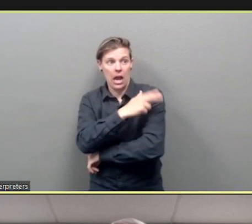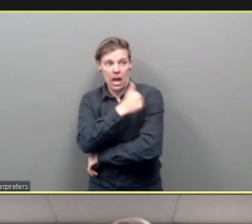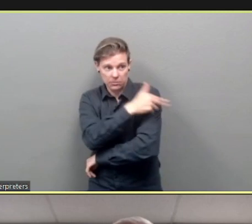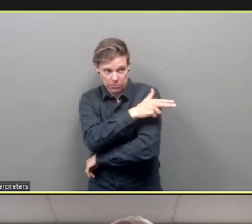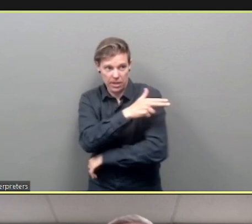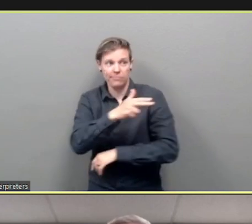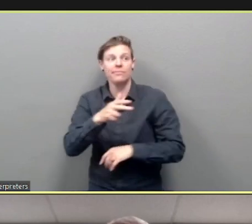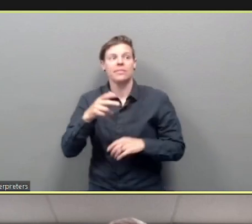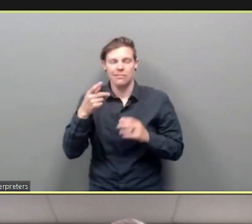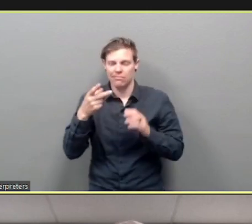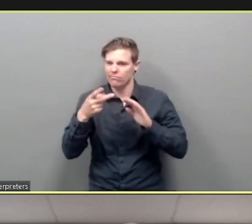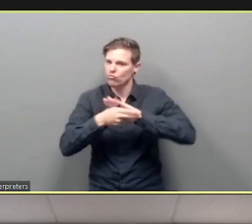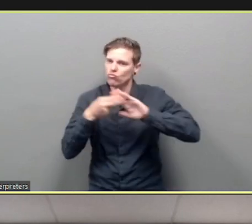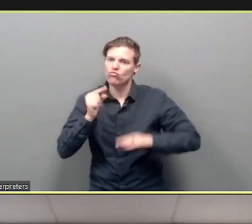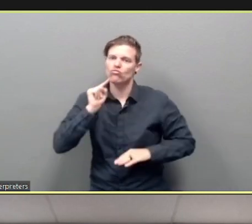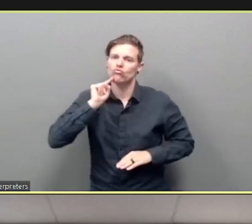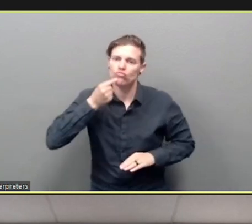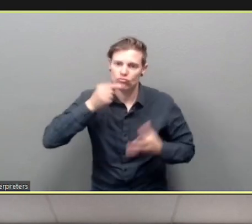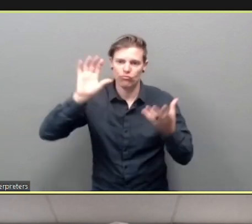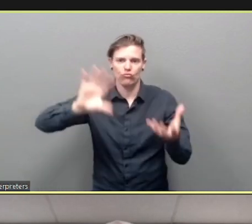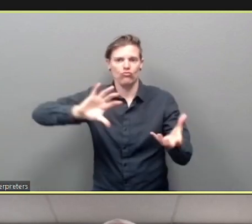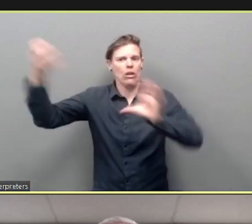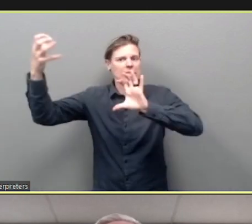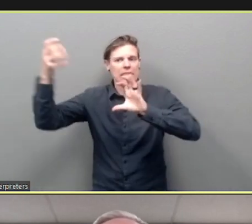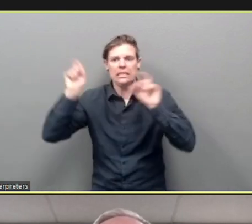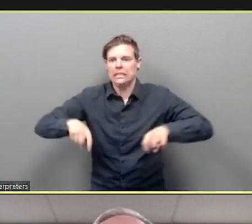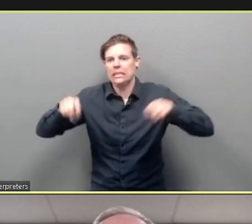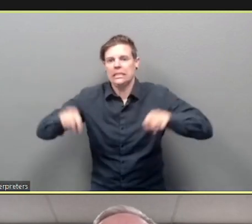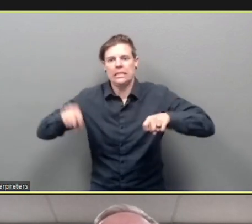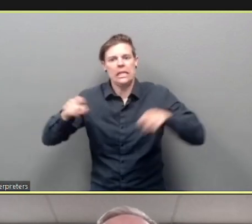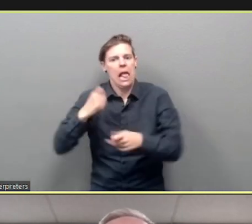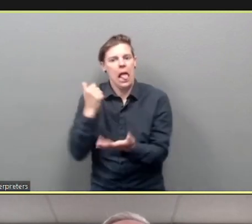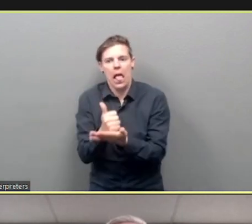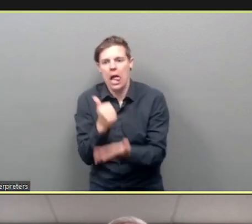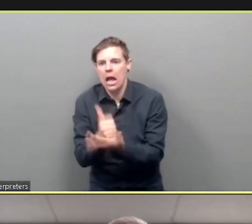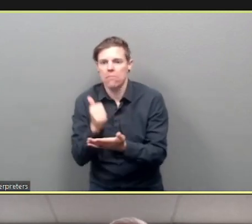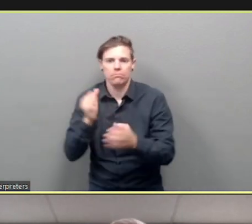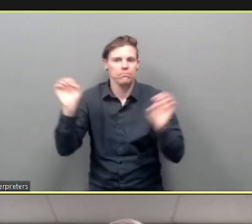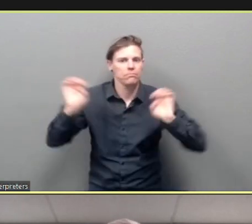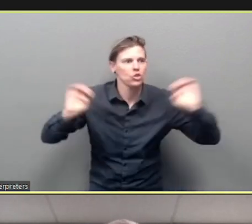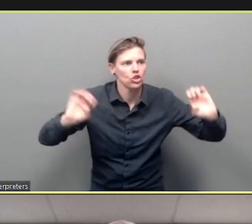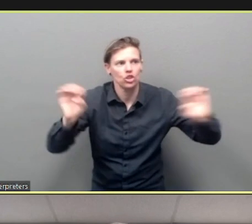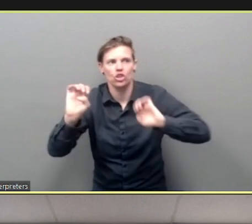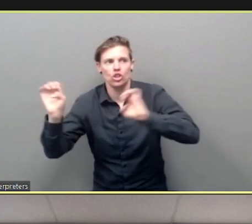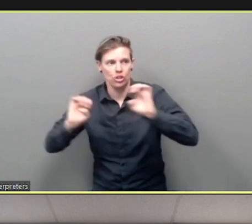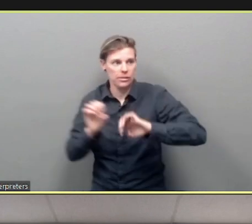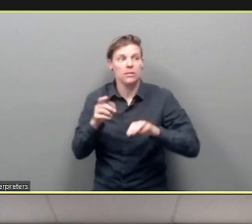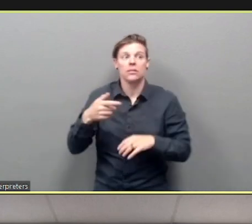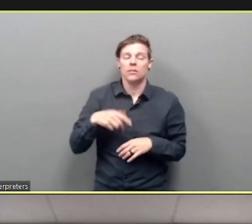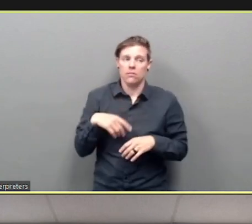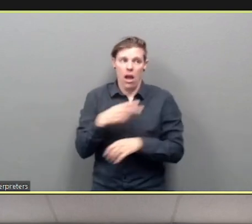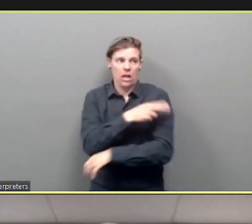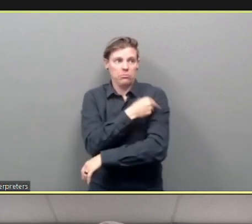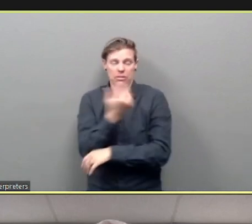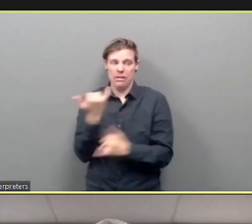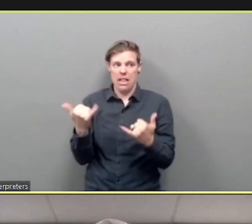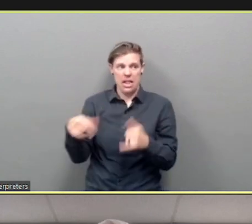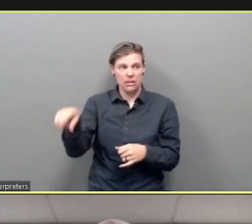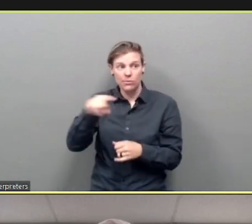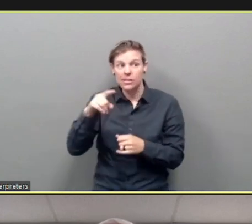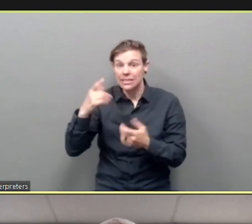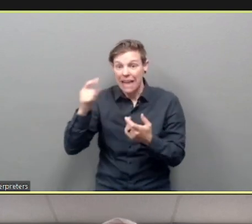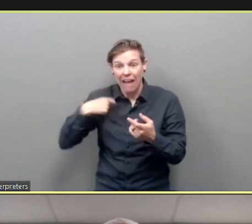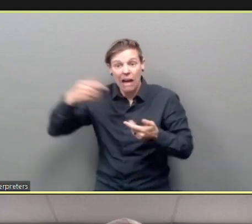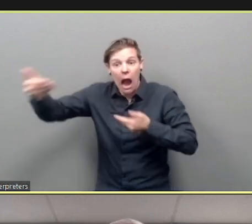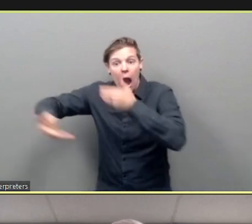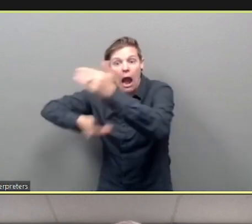of care. We continue to seek federal relief and bring in contracted workers from out of state to